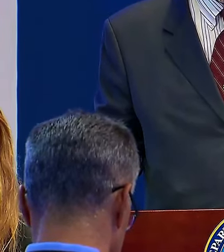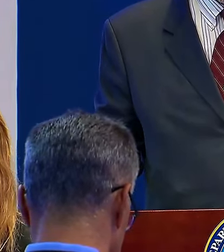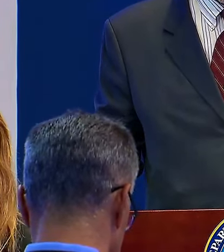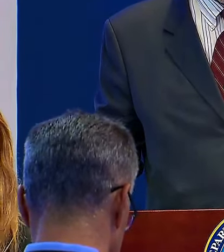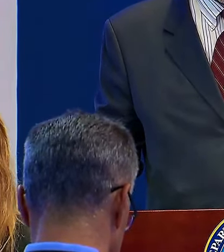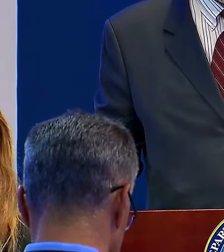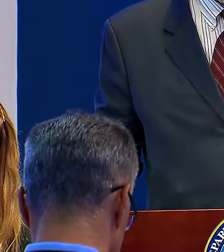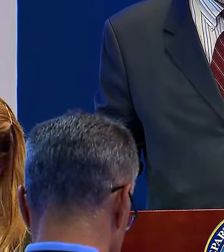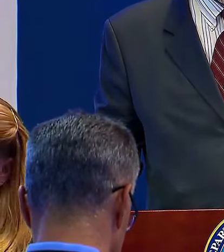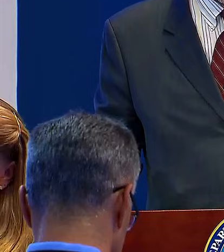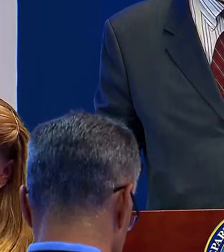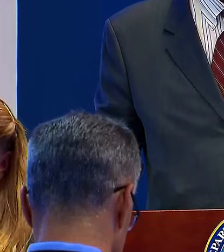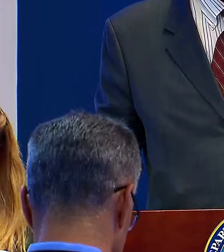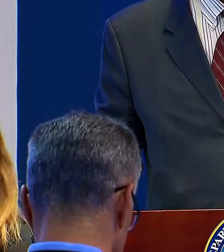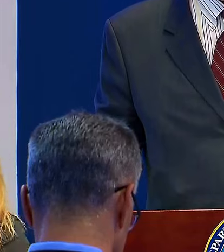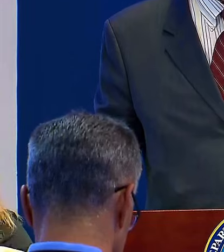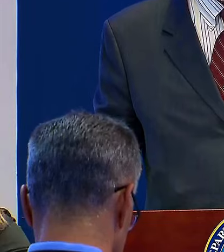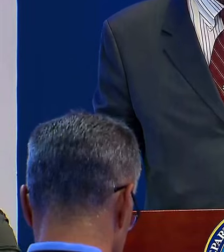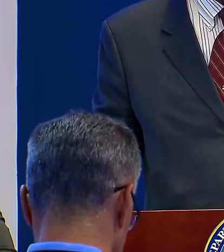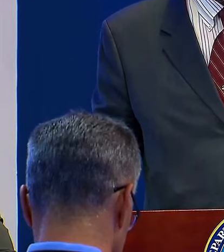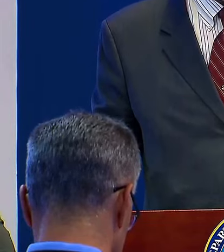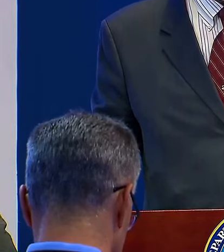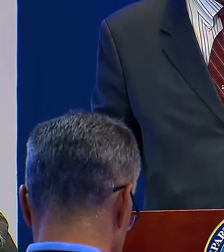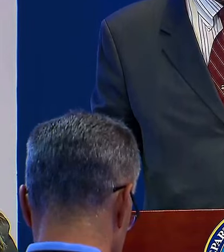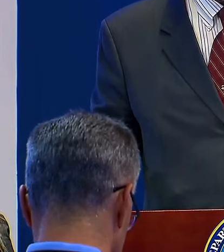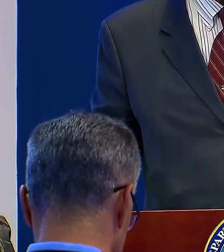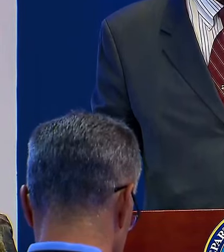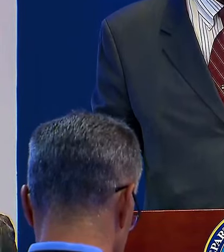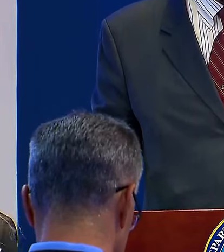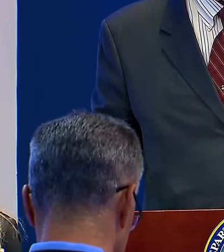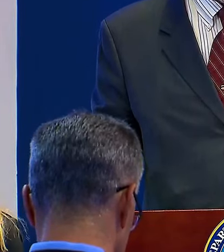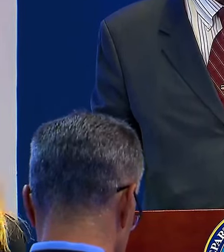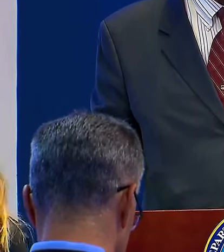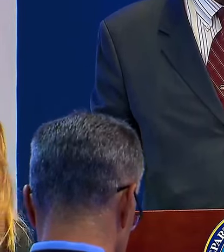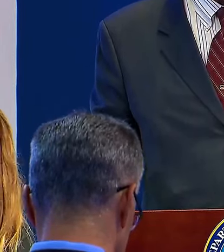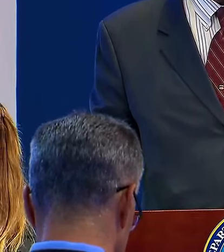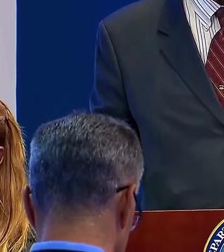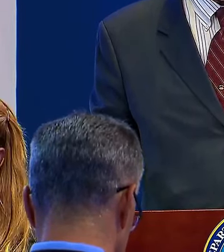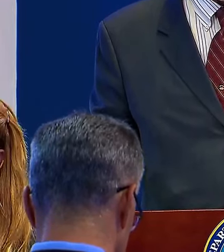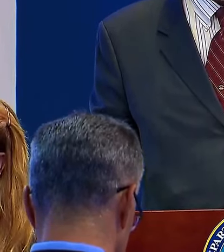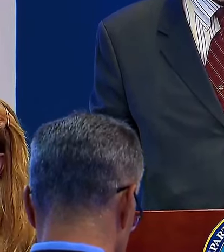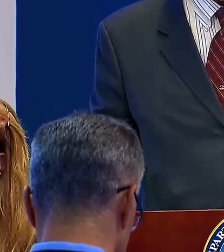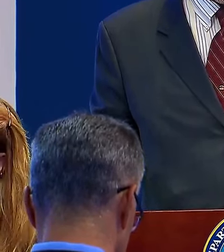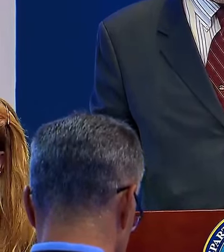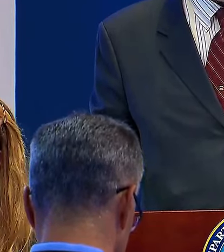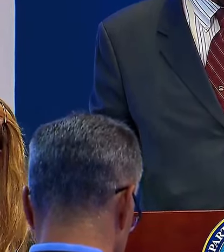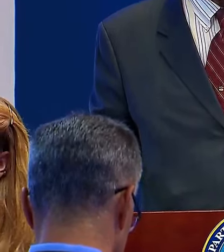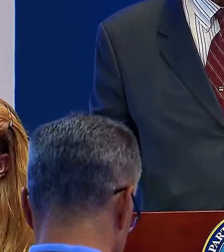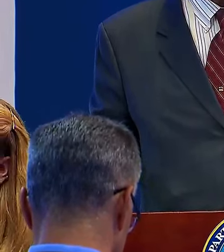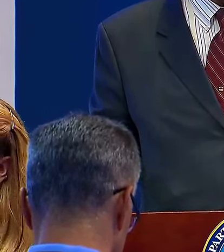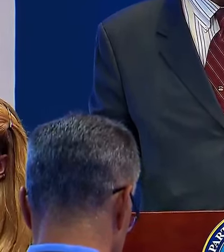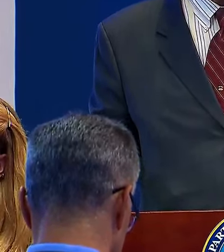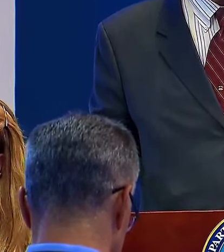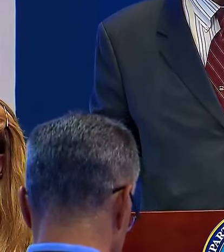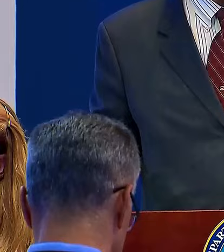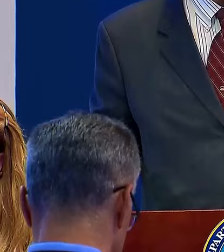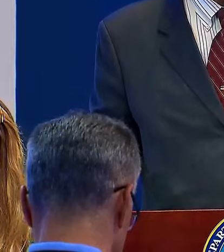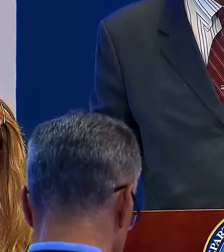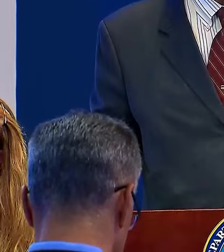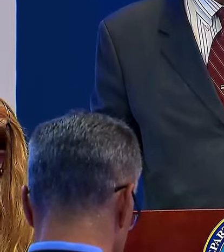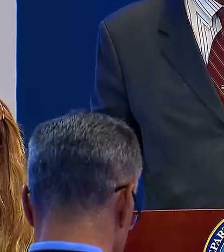is, we pray, God, that you would have your perfect and holy way and will in